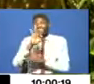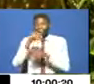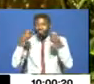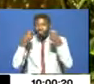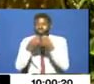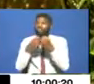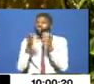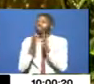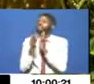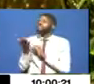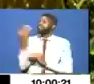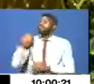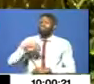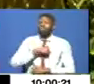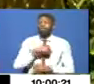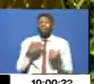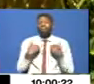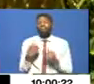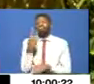we had two